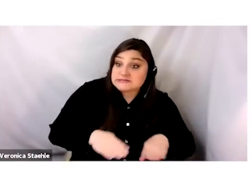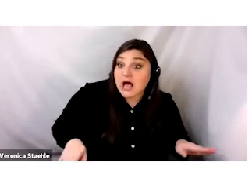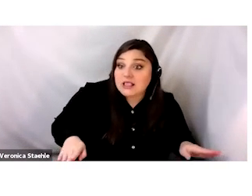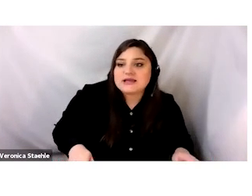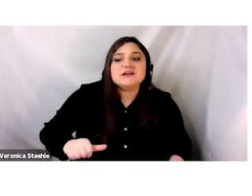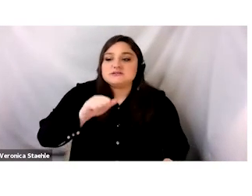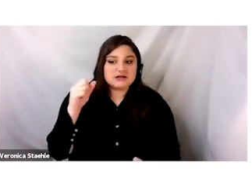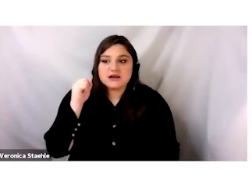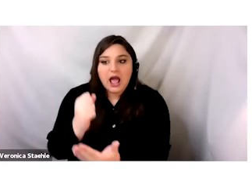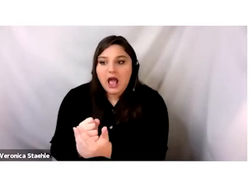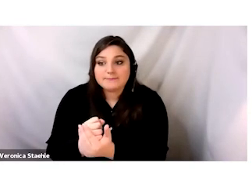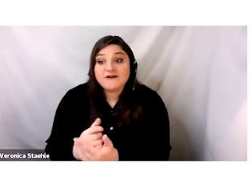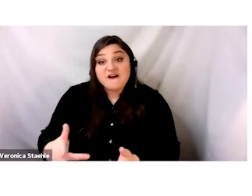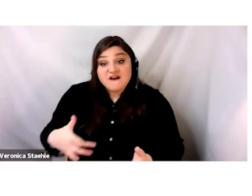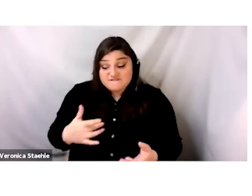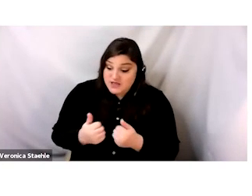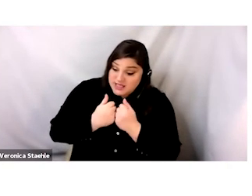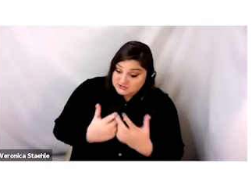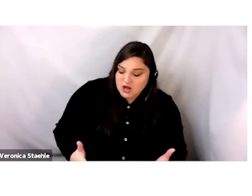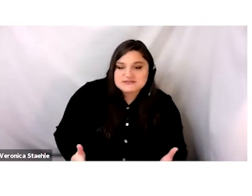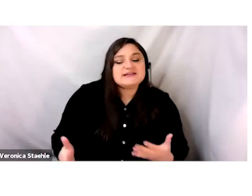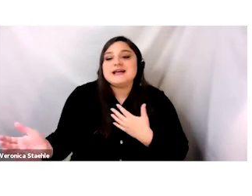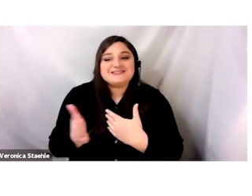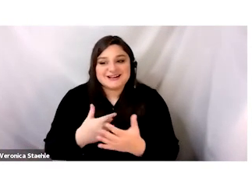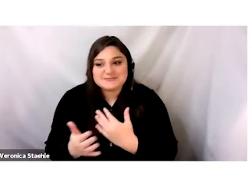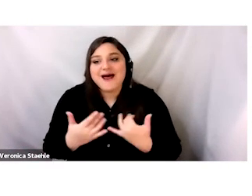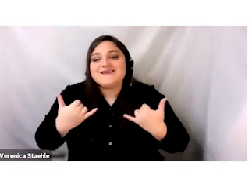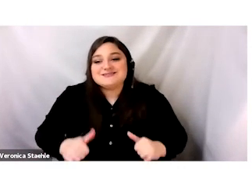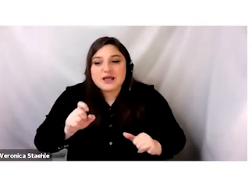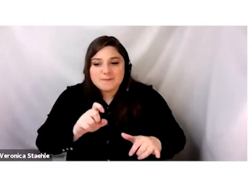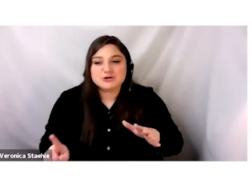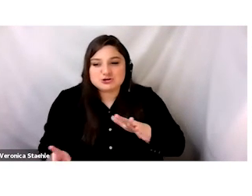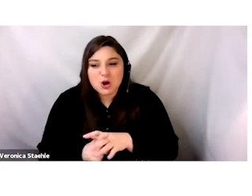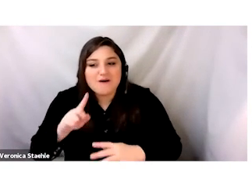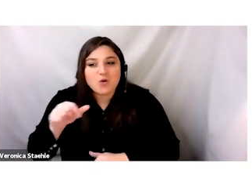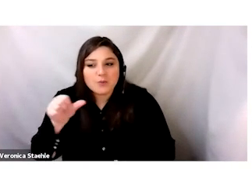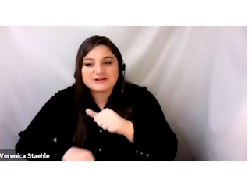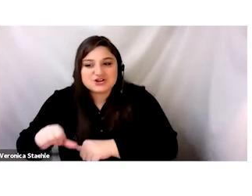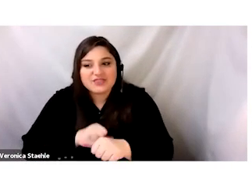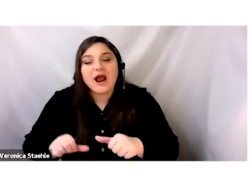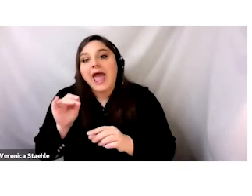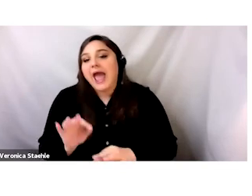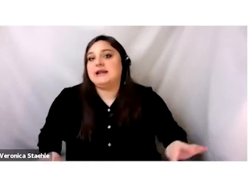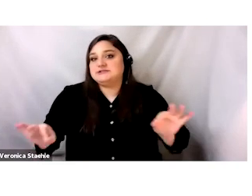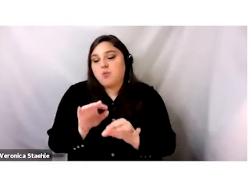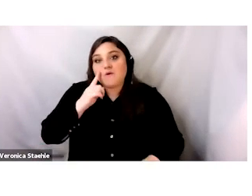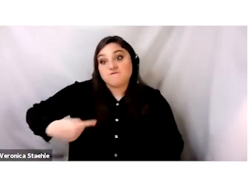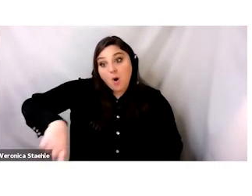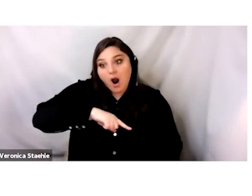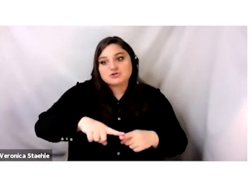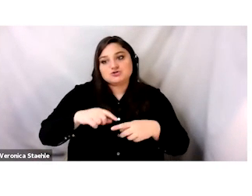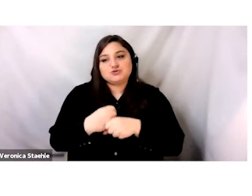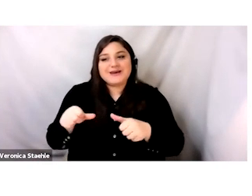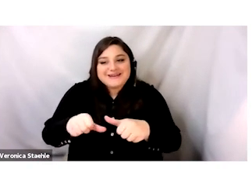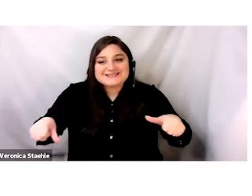but we need to think about how we show up for one another. And then also at the same time, make sure we create space for ourselves for healing and